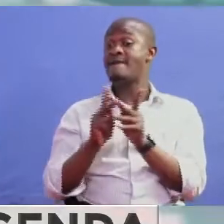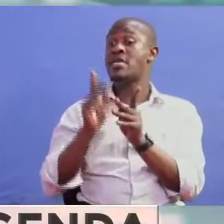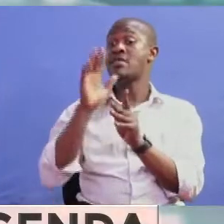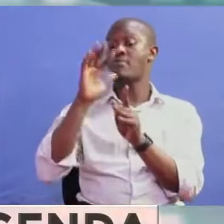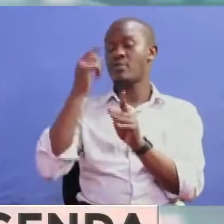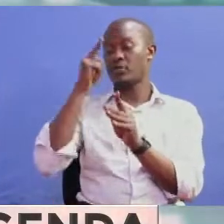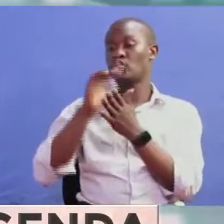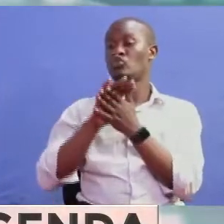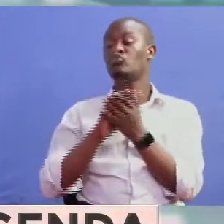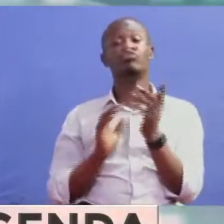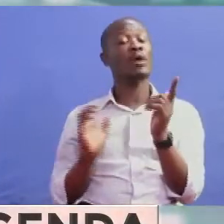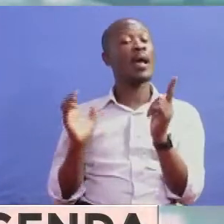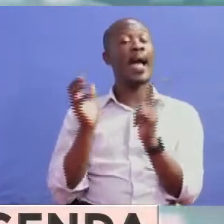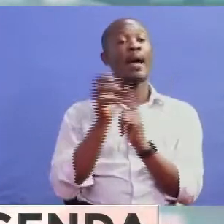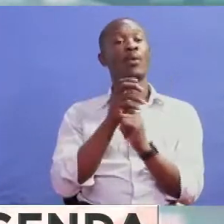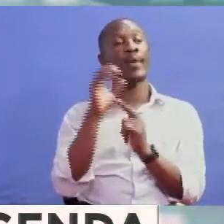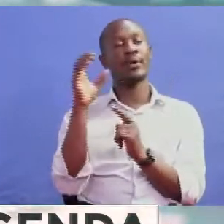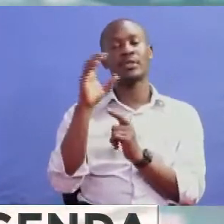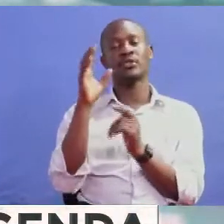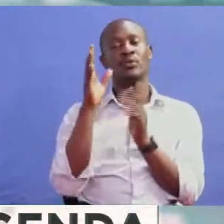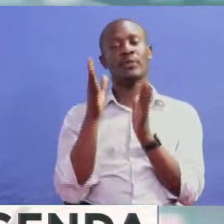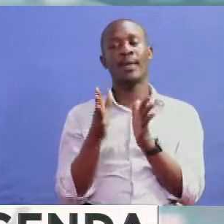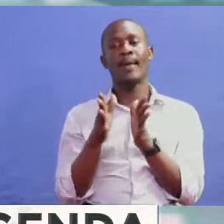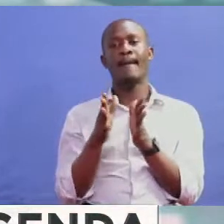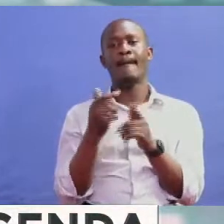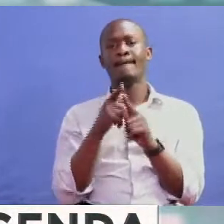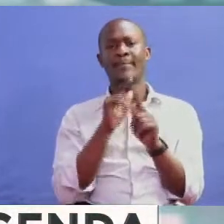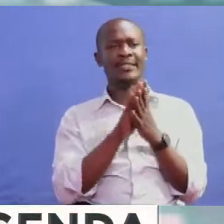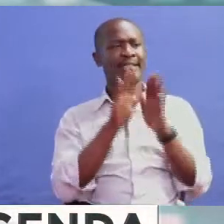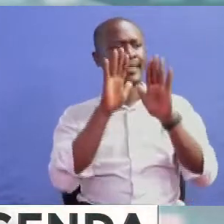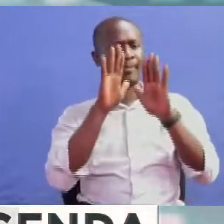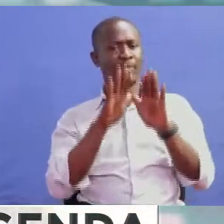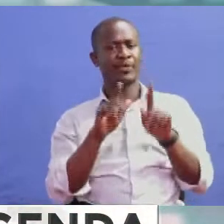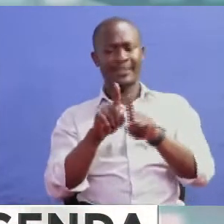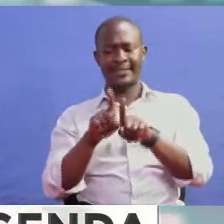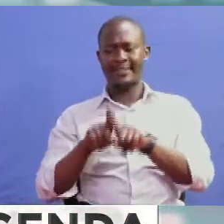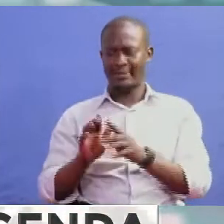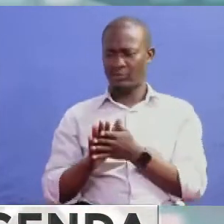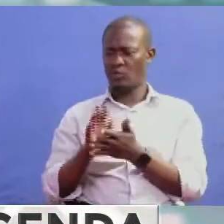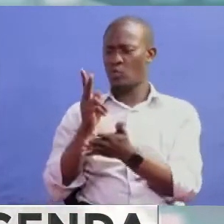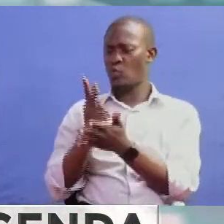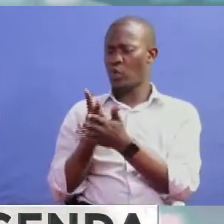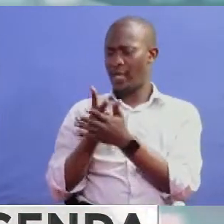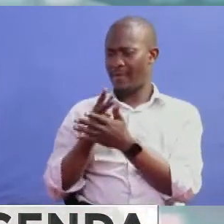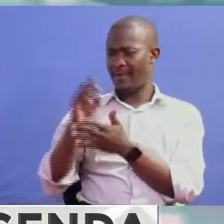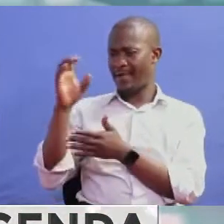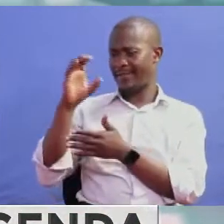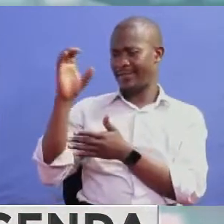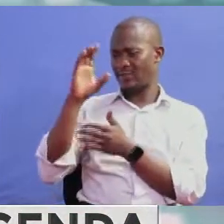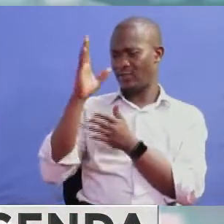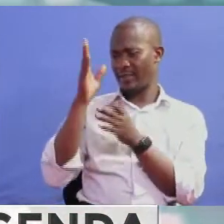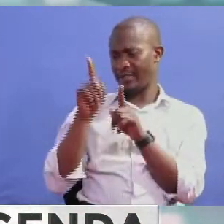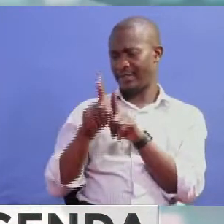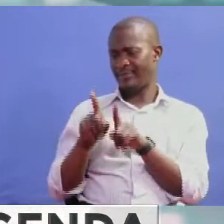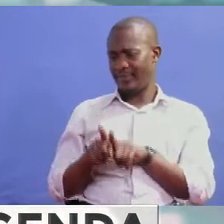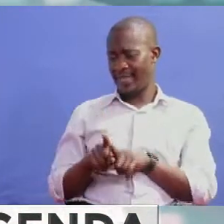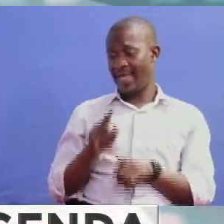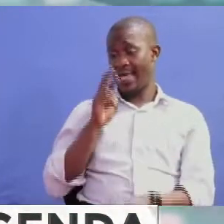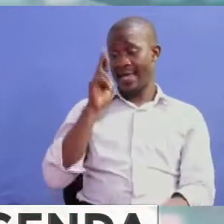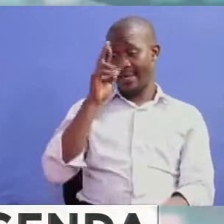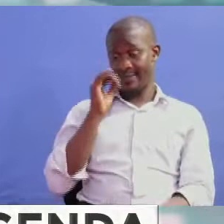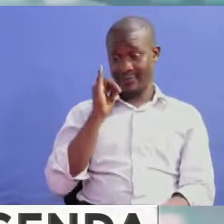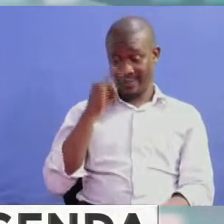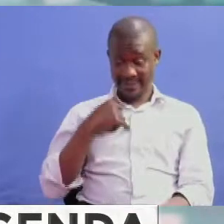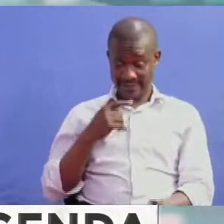to acquire customers, but it's more important to retain the customers. Reason being, when